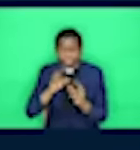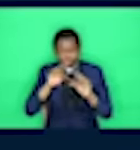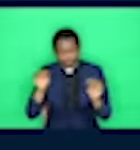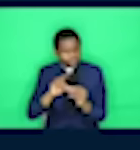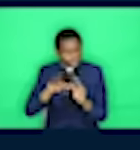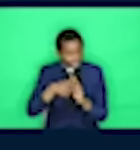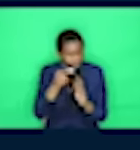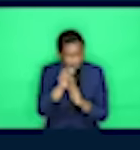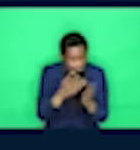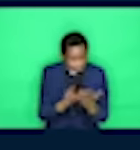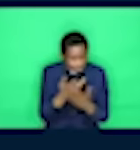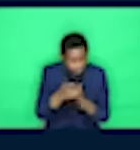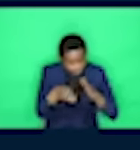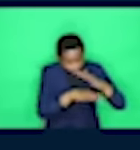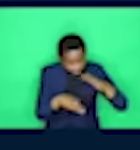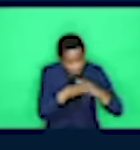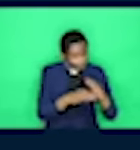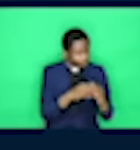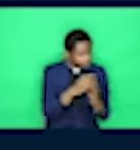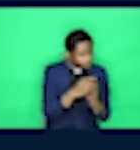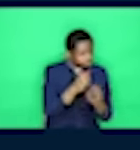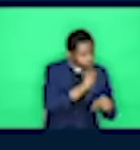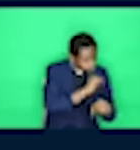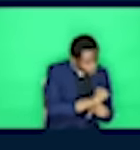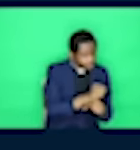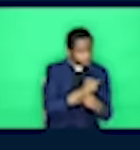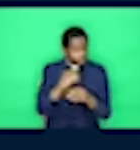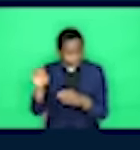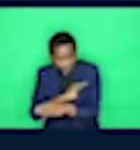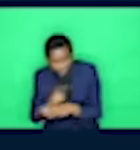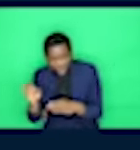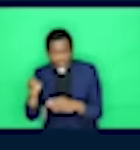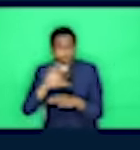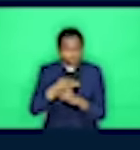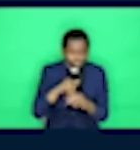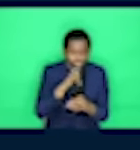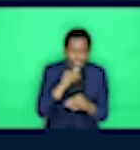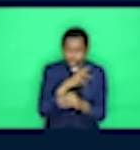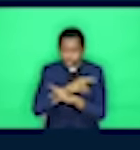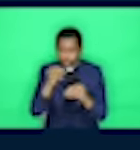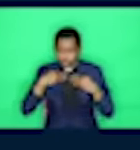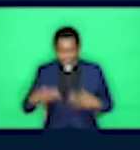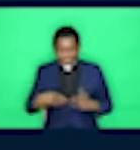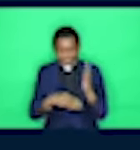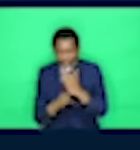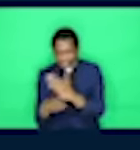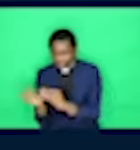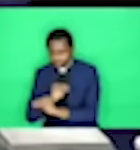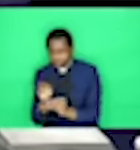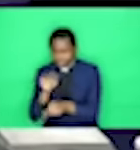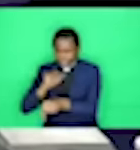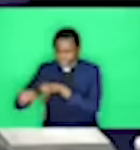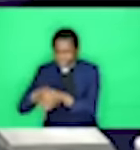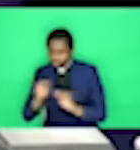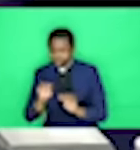contracts and business and commerce so that there is no deception anywhere. Modern church say nipa no me free wanum ba owei